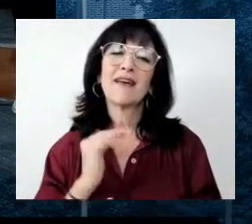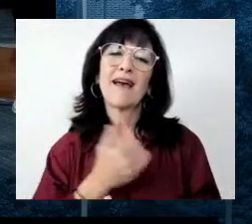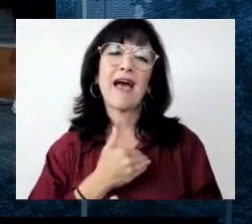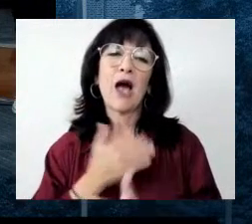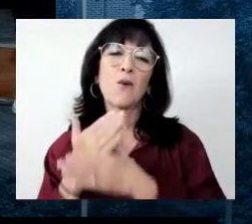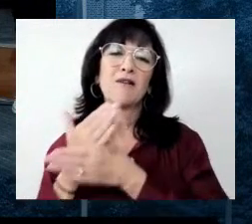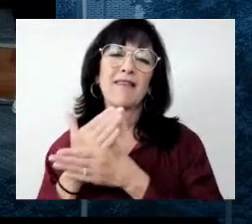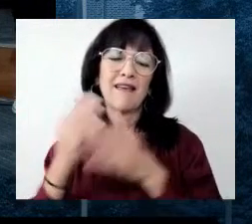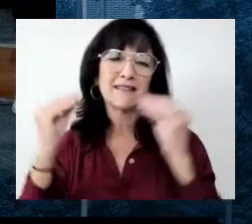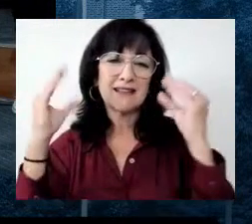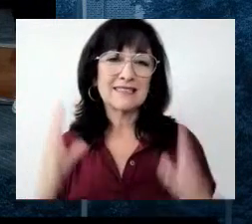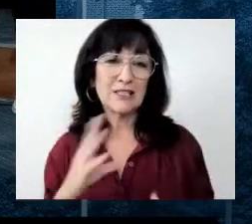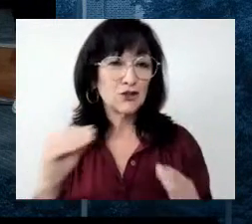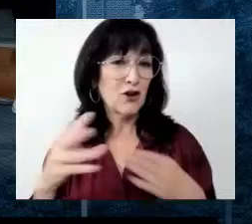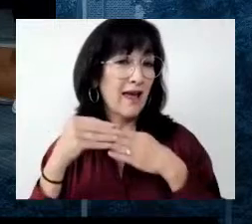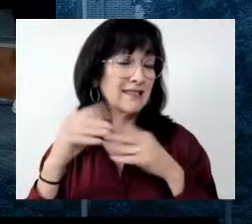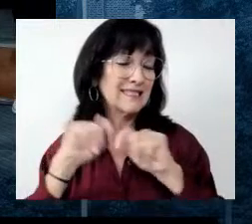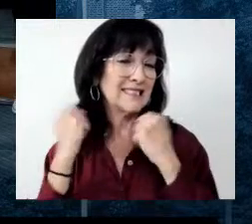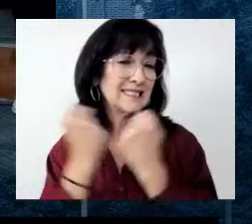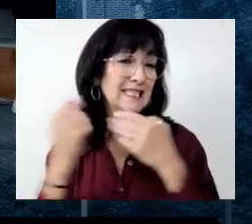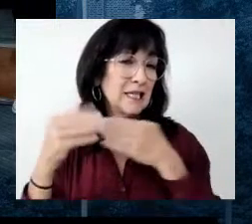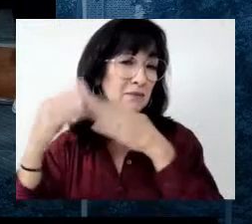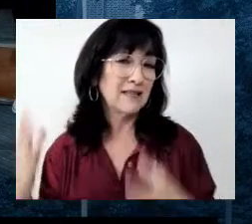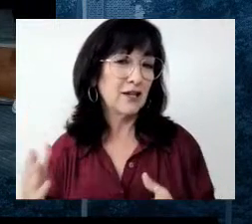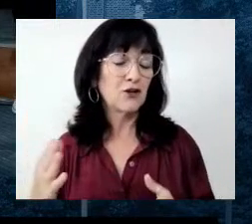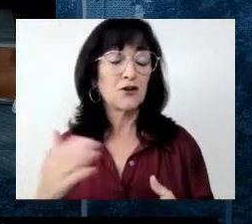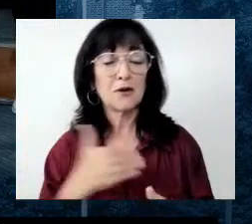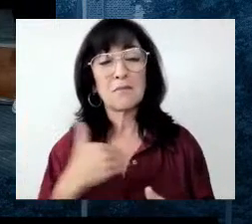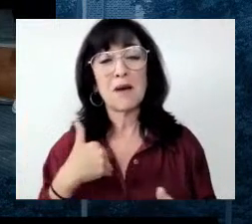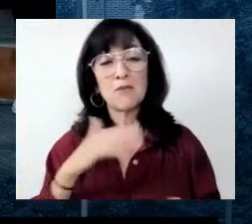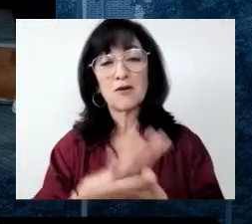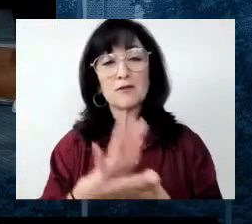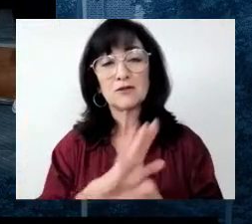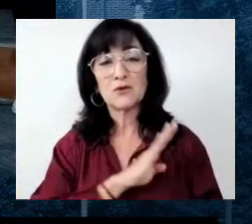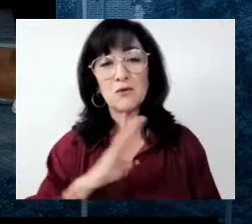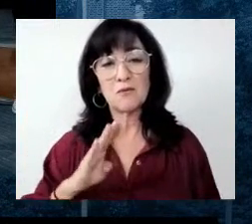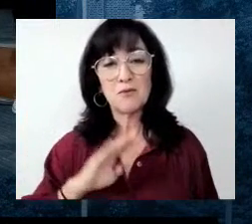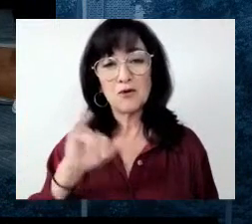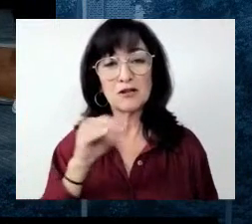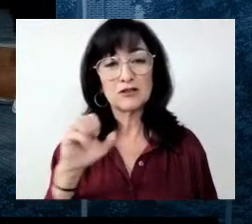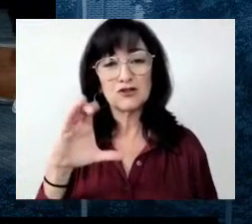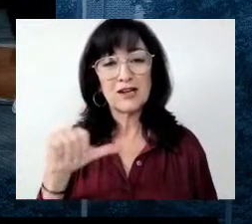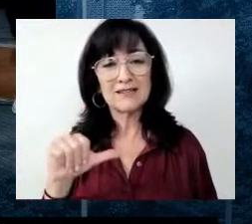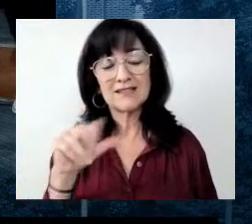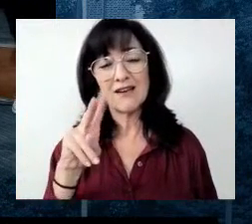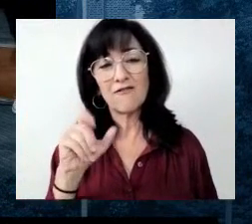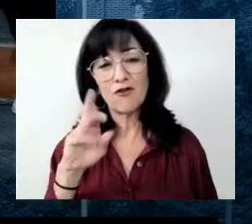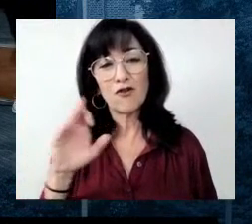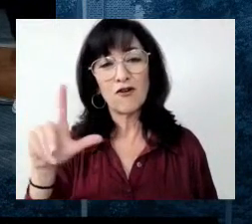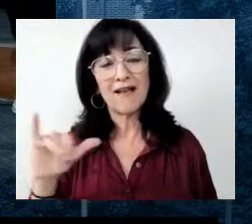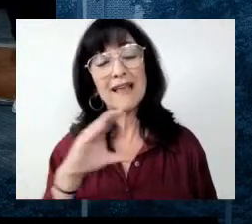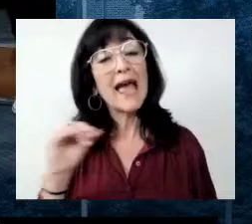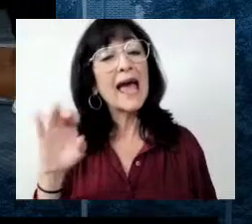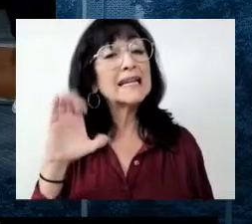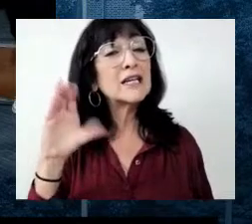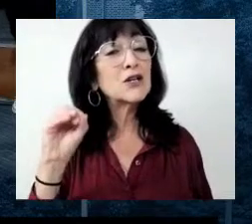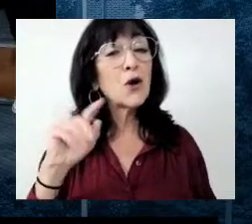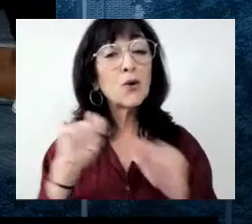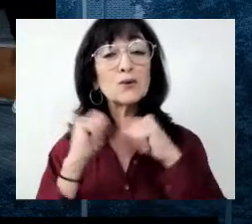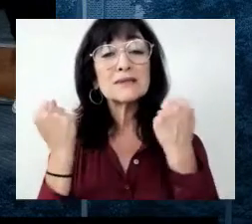leader. We also have a member of our school board, Mrs. Jessica Morelli. And we have some eco team